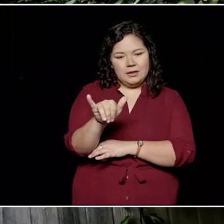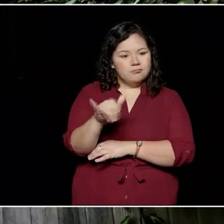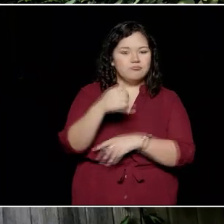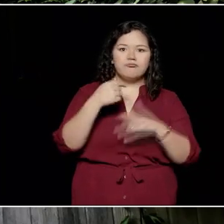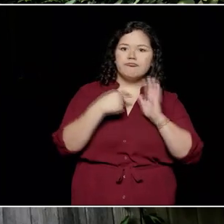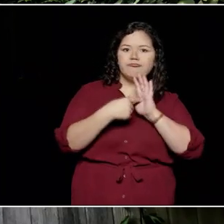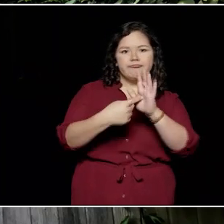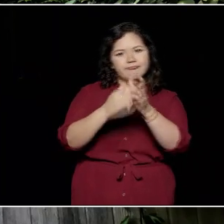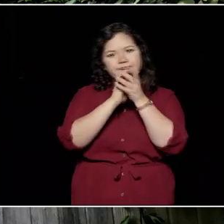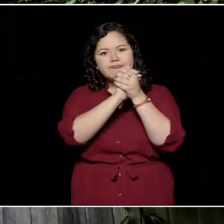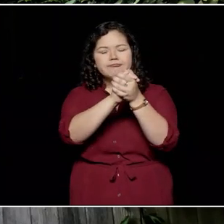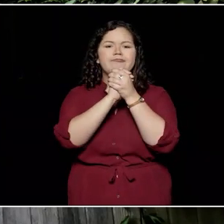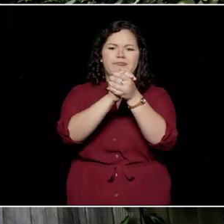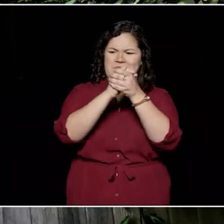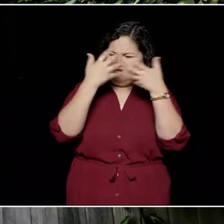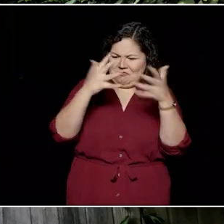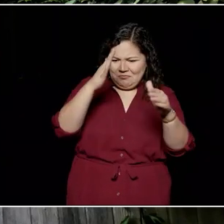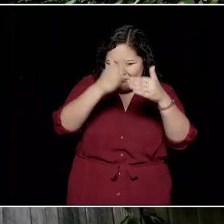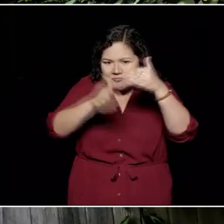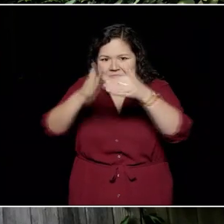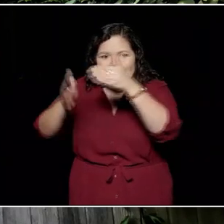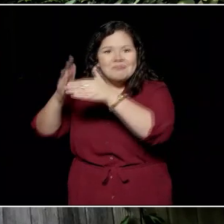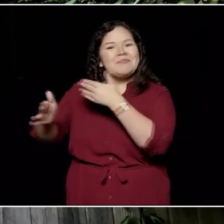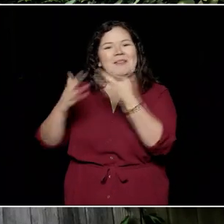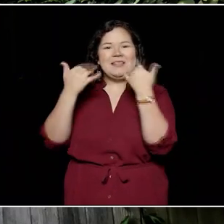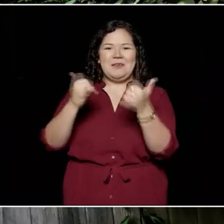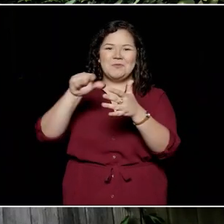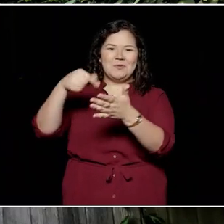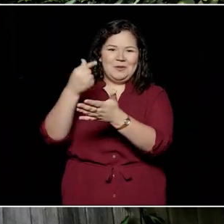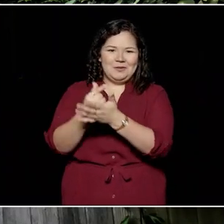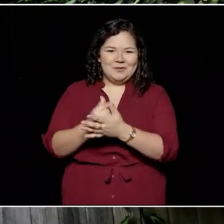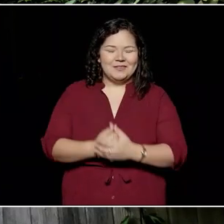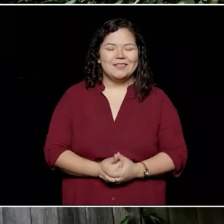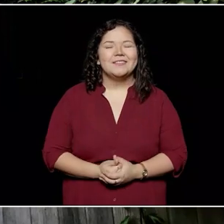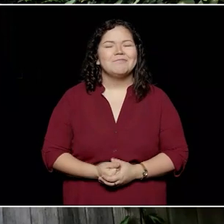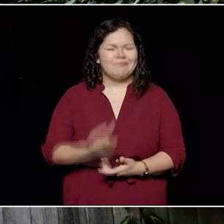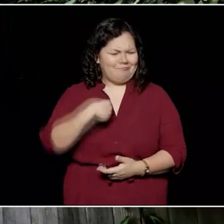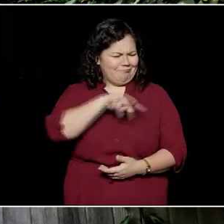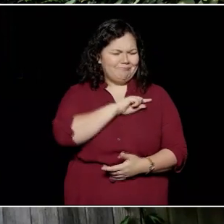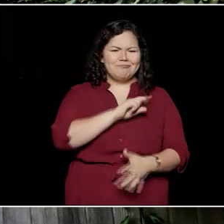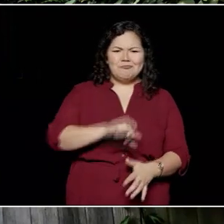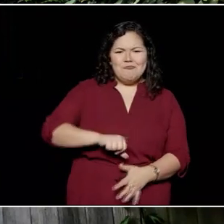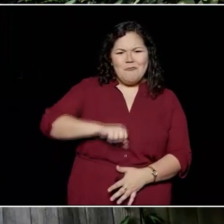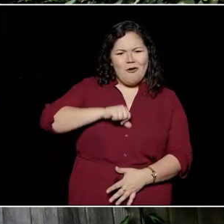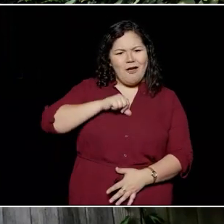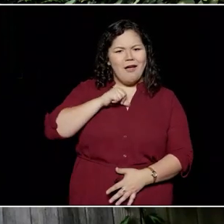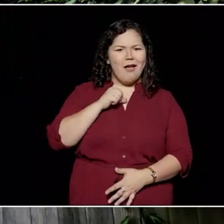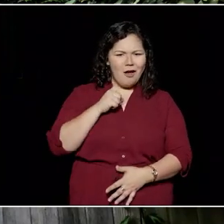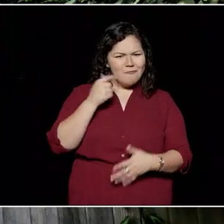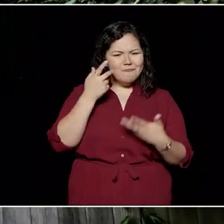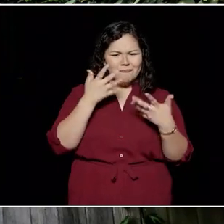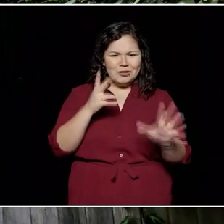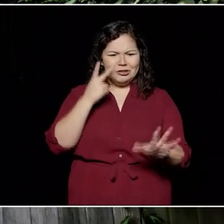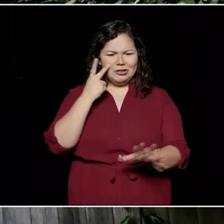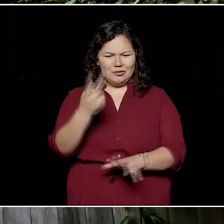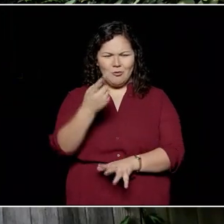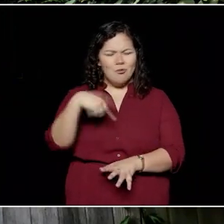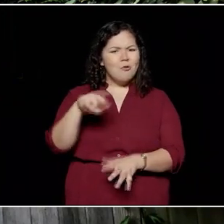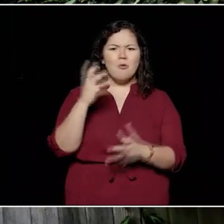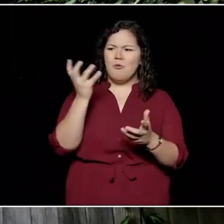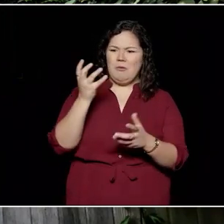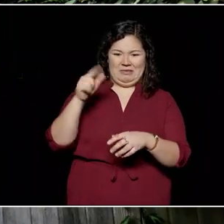offer our heartfelt congratulations to you on achieving graduation. We're really proud of